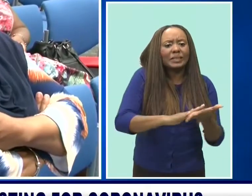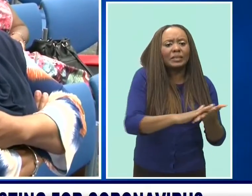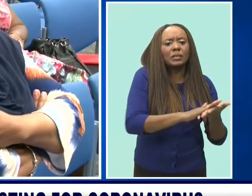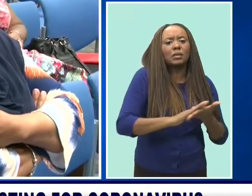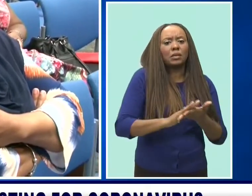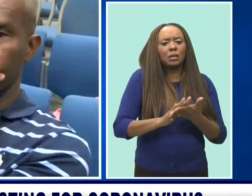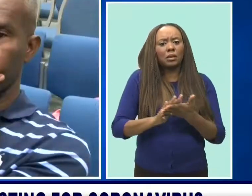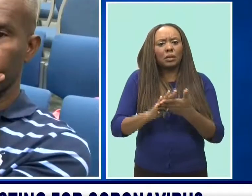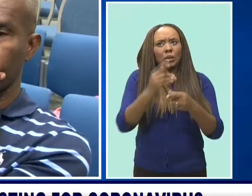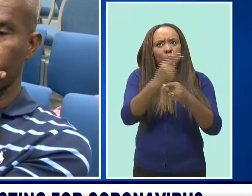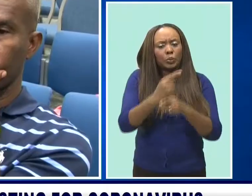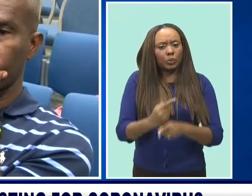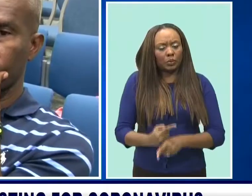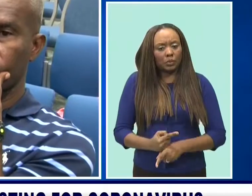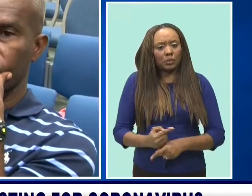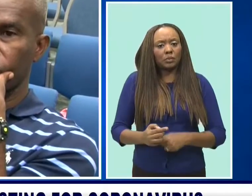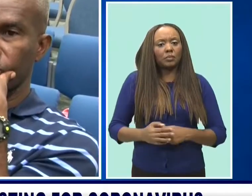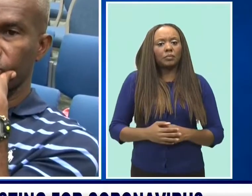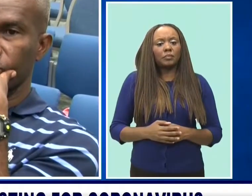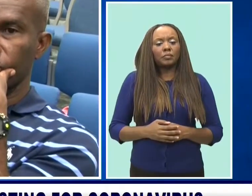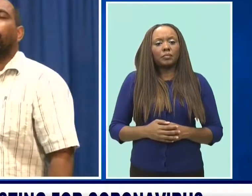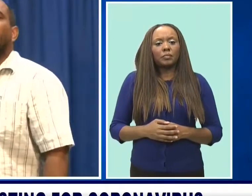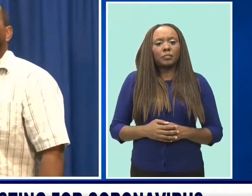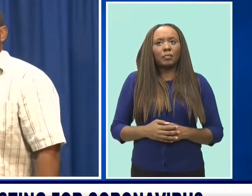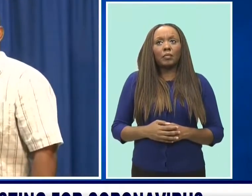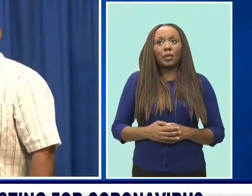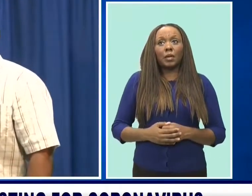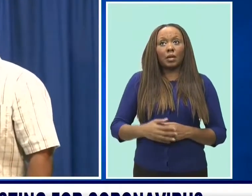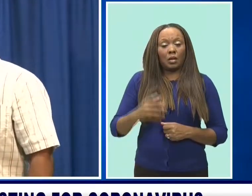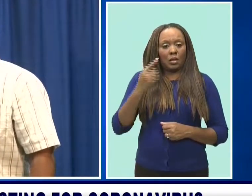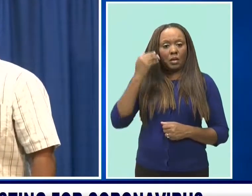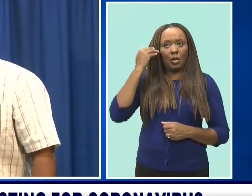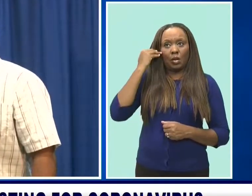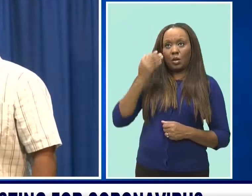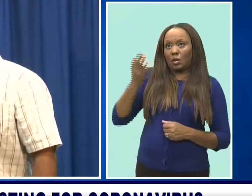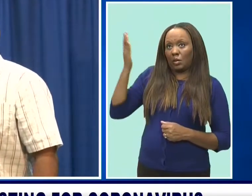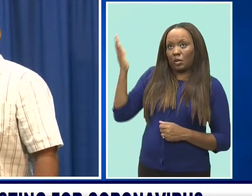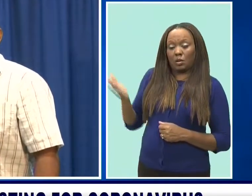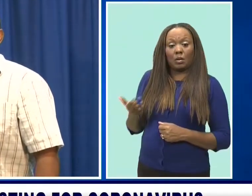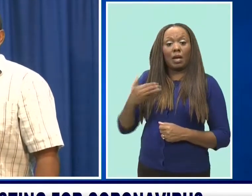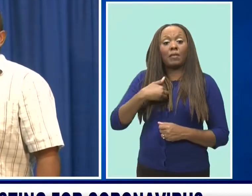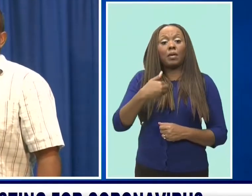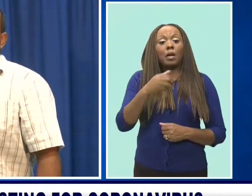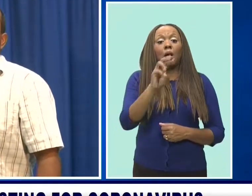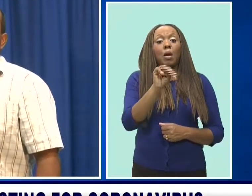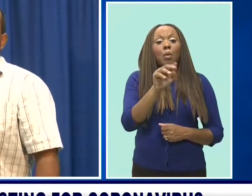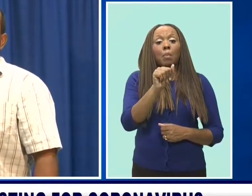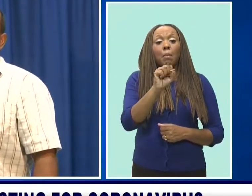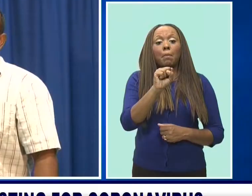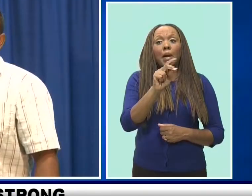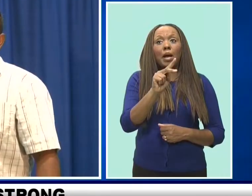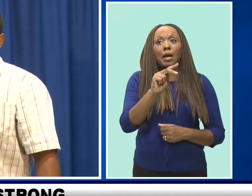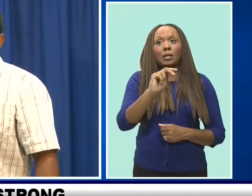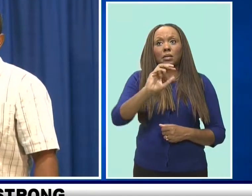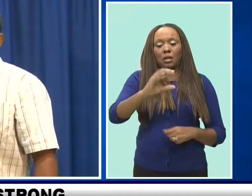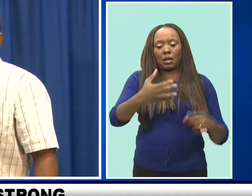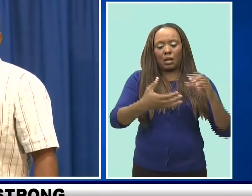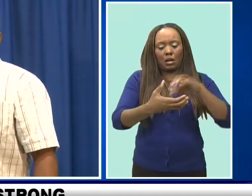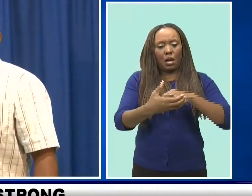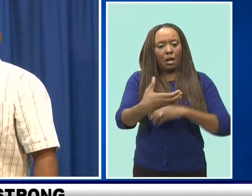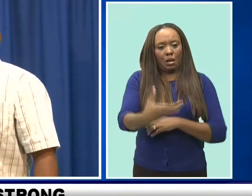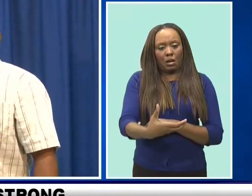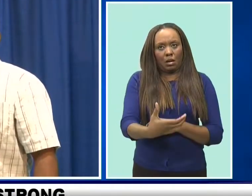most appropriate personal protective equipment that should be worn. As you can see him doing, he's cupping the mask in one palm, all